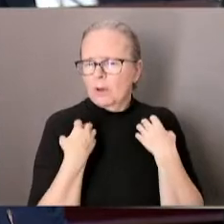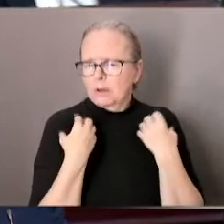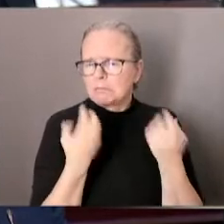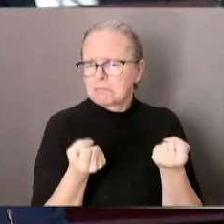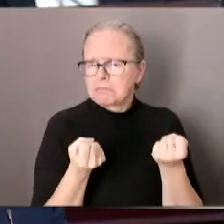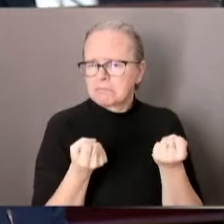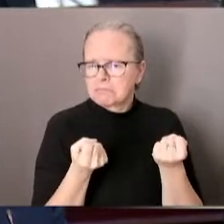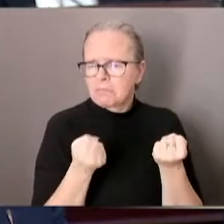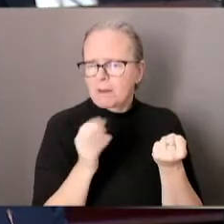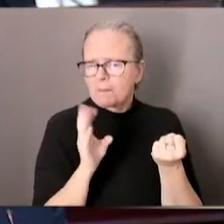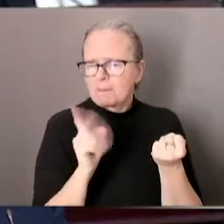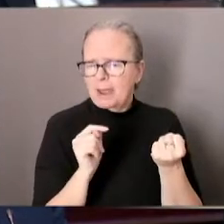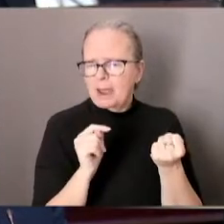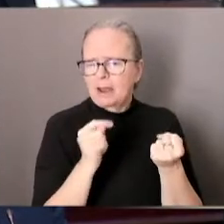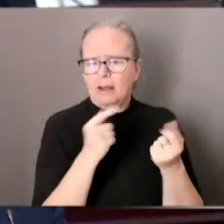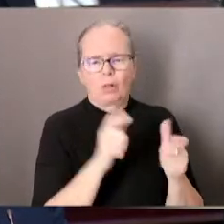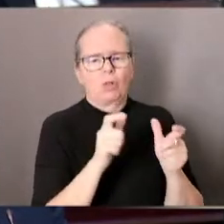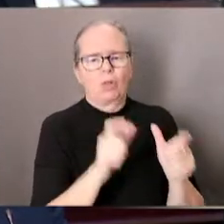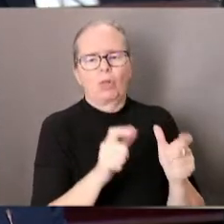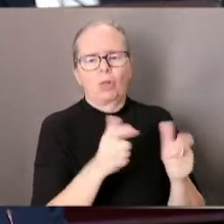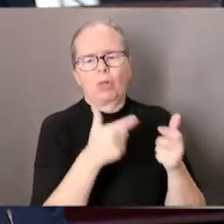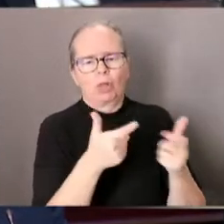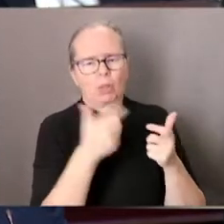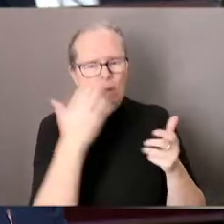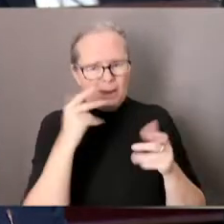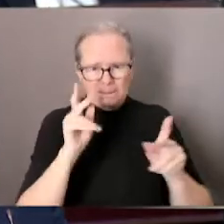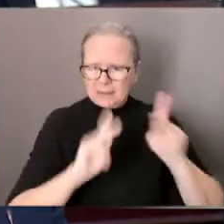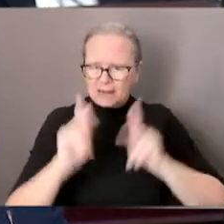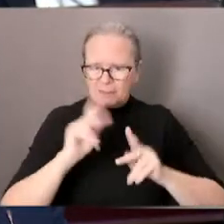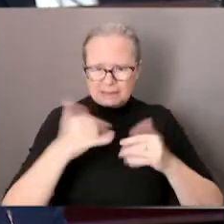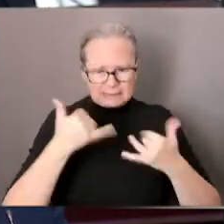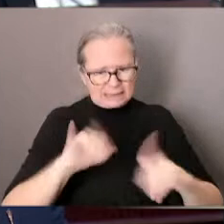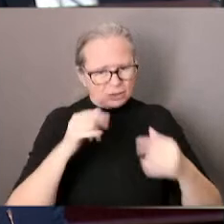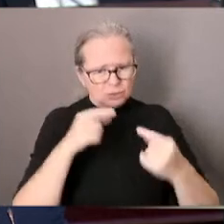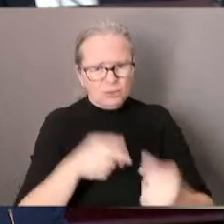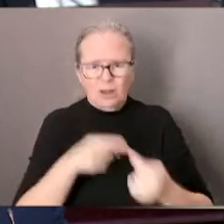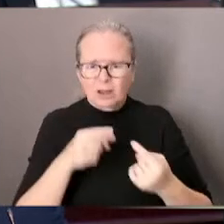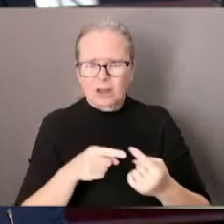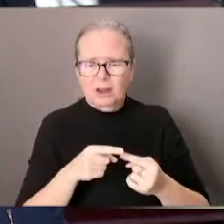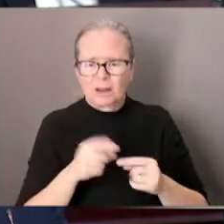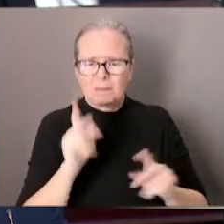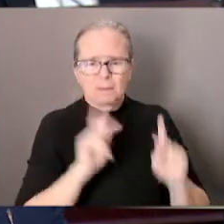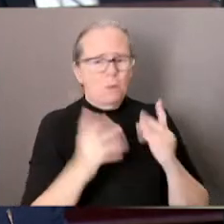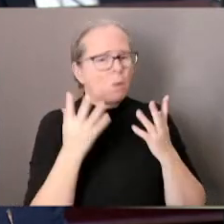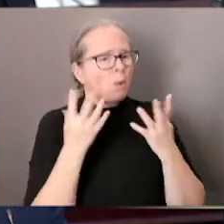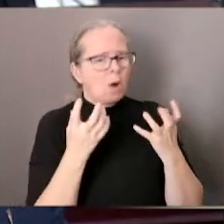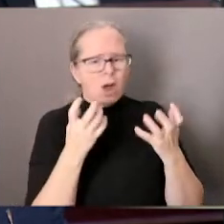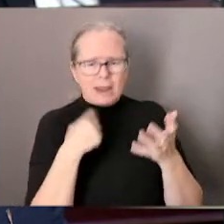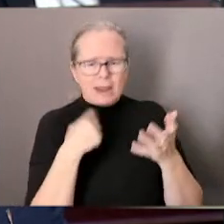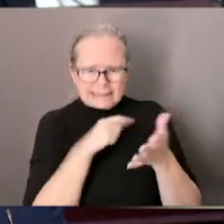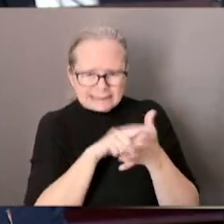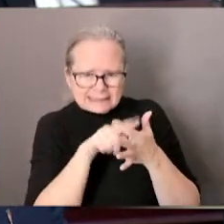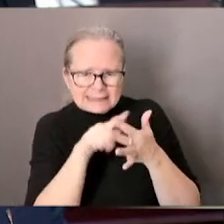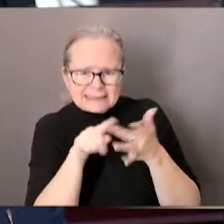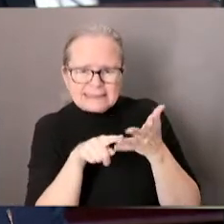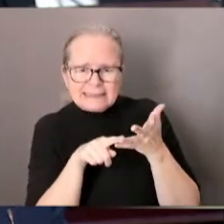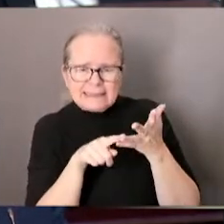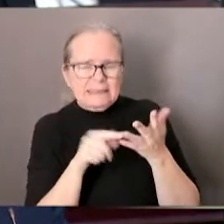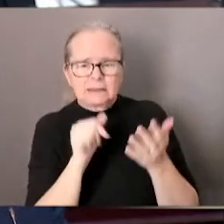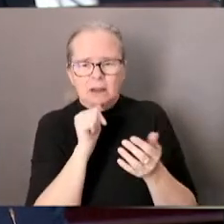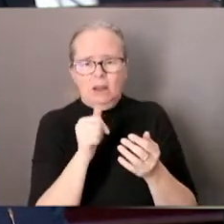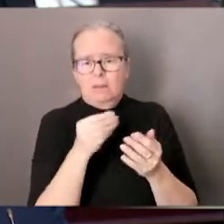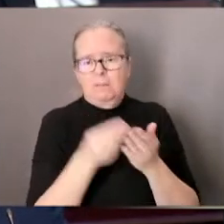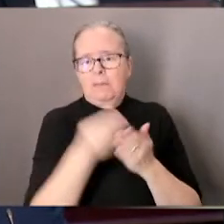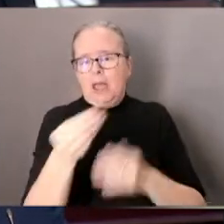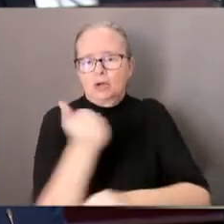government made it impossible for those seeking pharmaceutical alternatives to toxic street drugs to access these from their Primary Care Providers